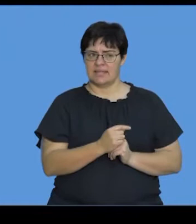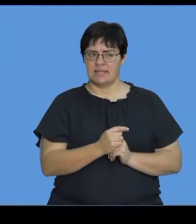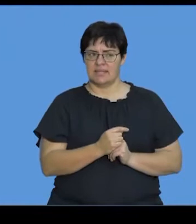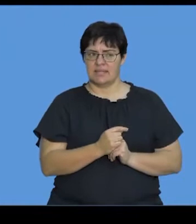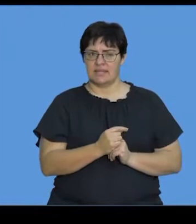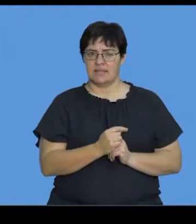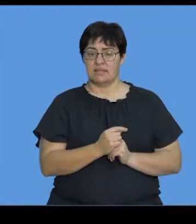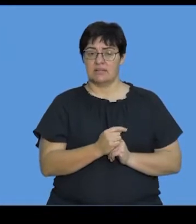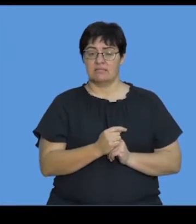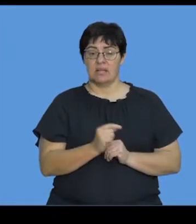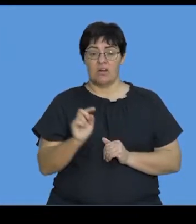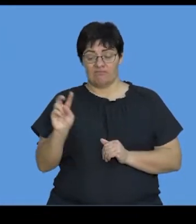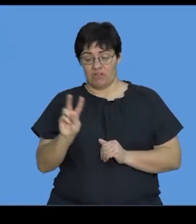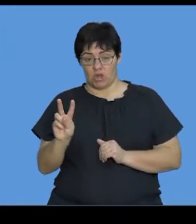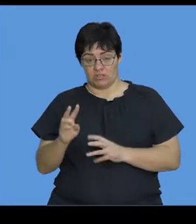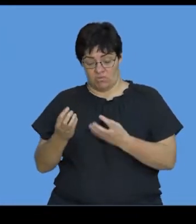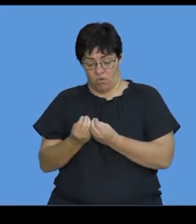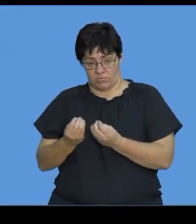when the velocity of an object